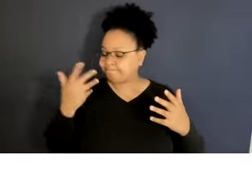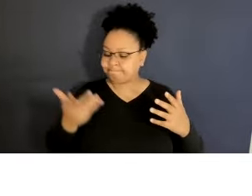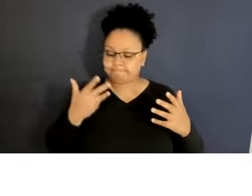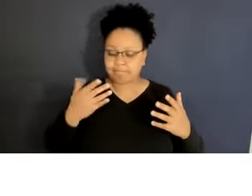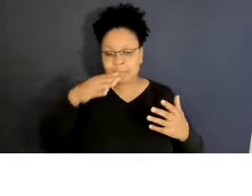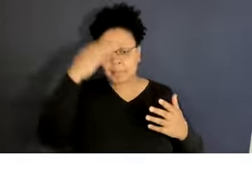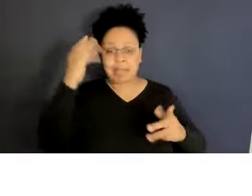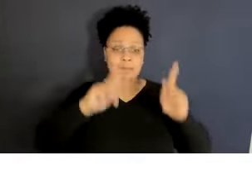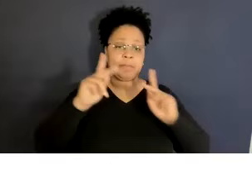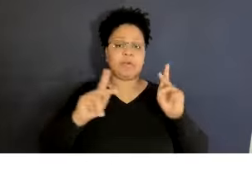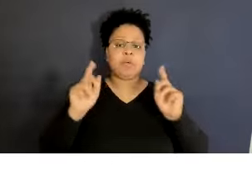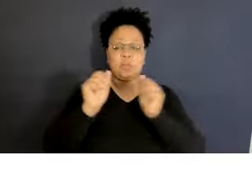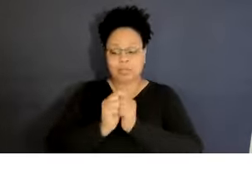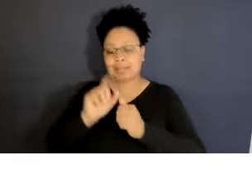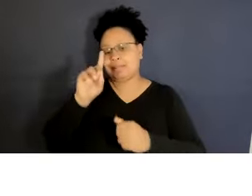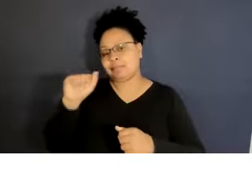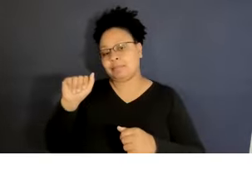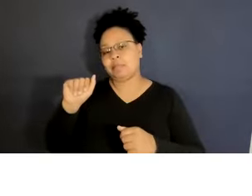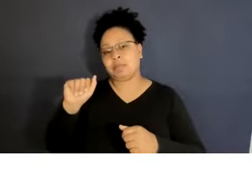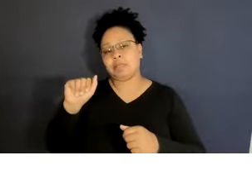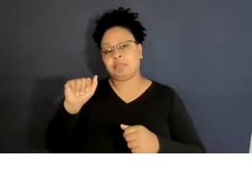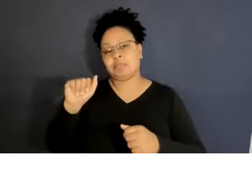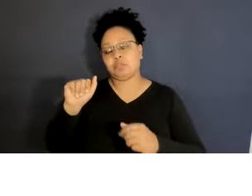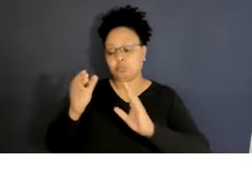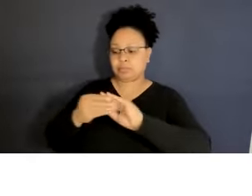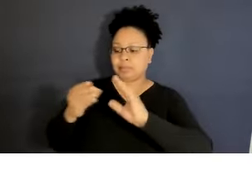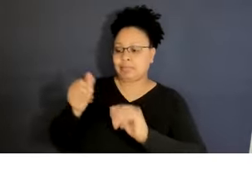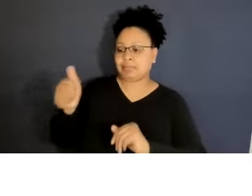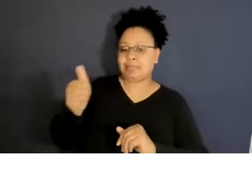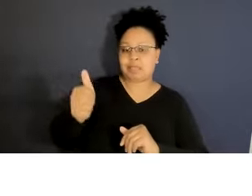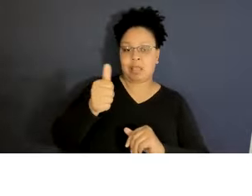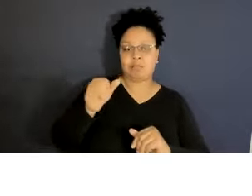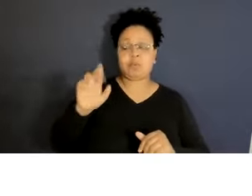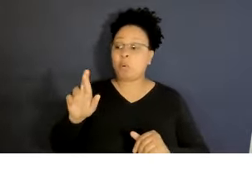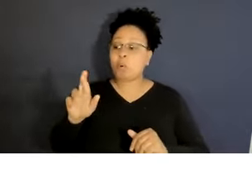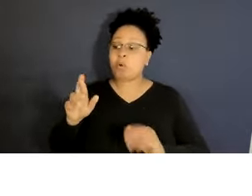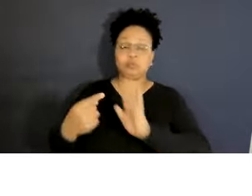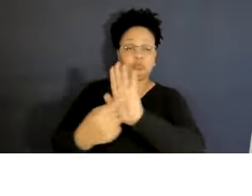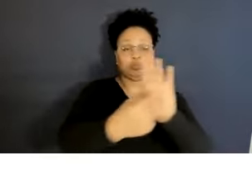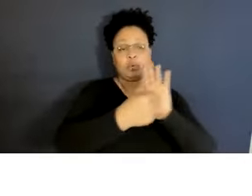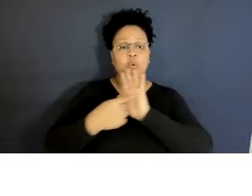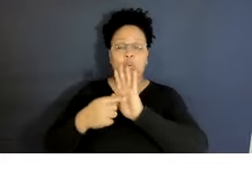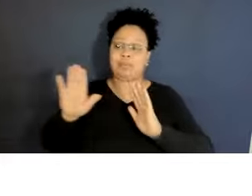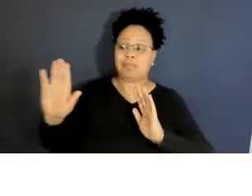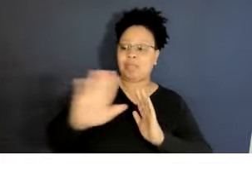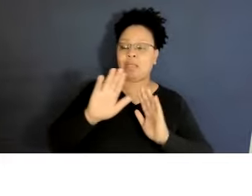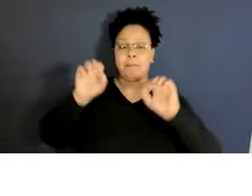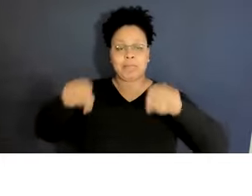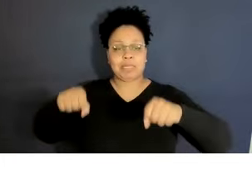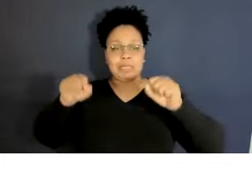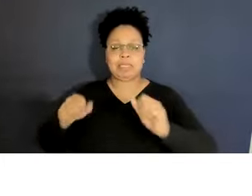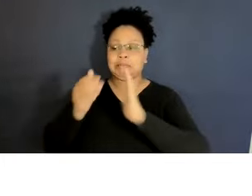Black people with disabilities to speak up for themselves or to showcase what they can do. And part of